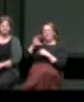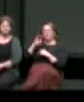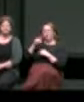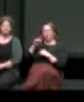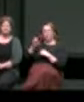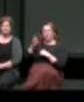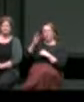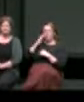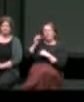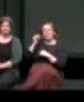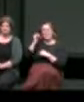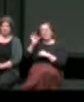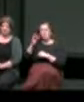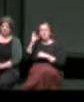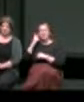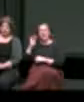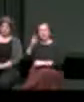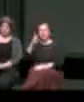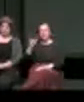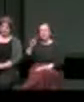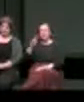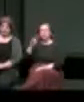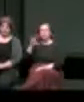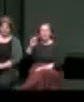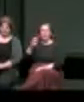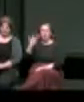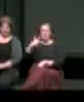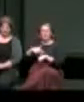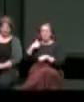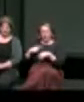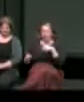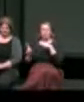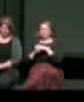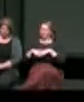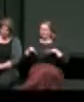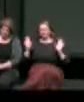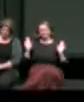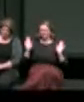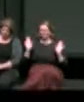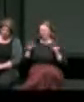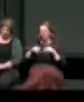knows that if you say Chuckery Race 3 times in a row, I appear. So